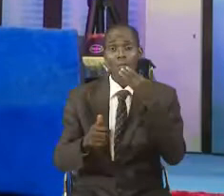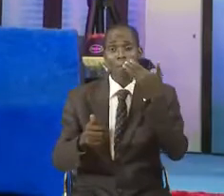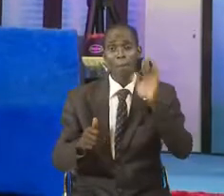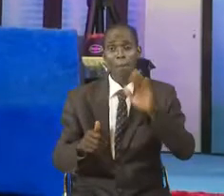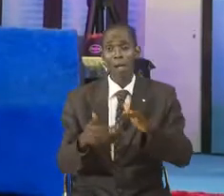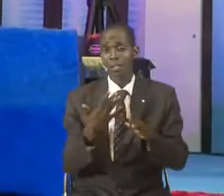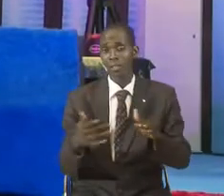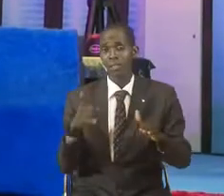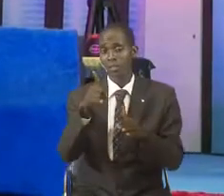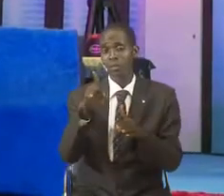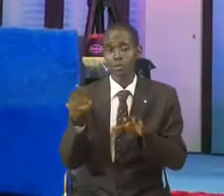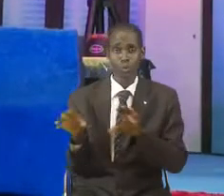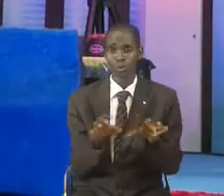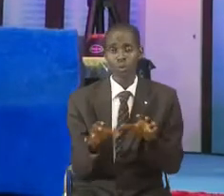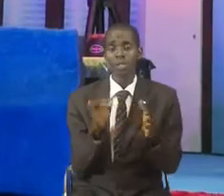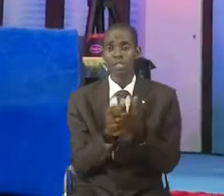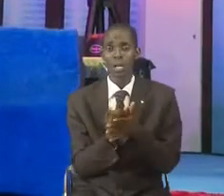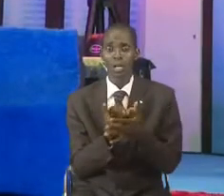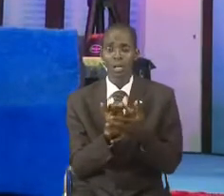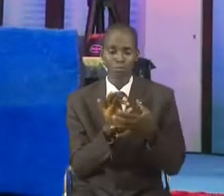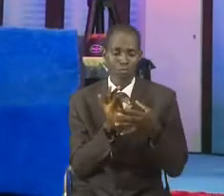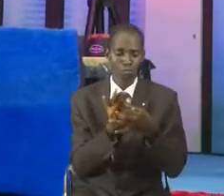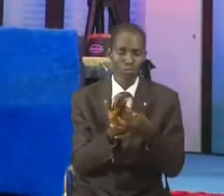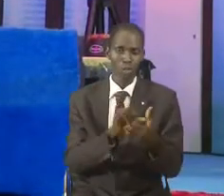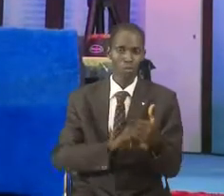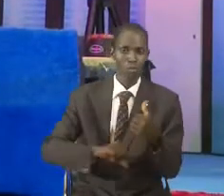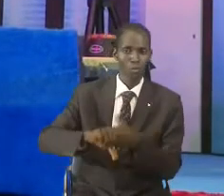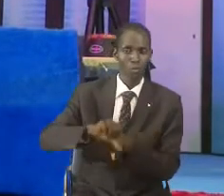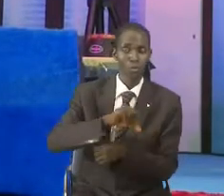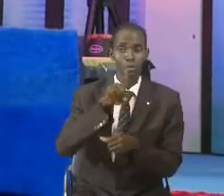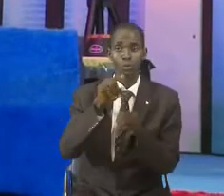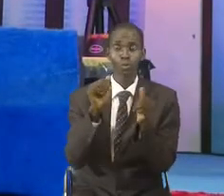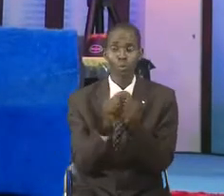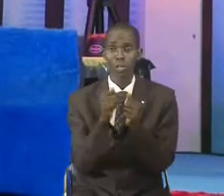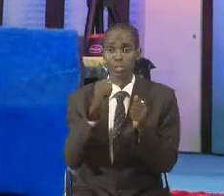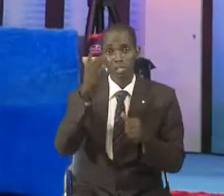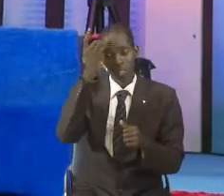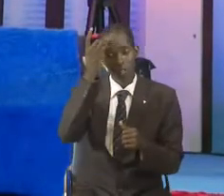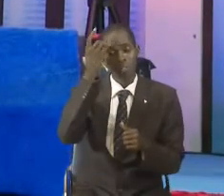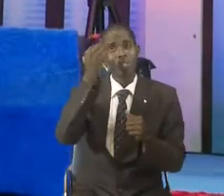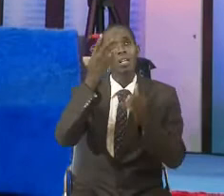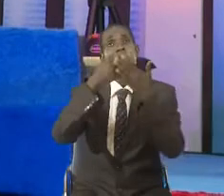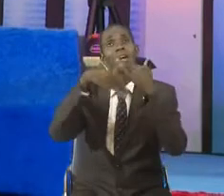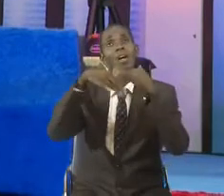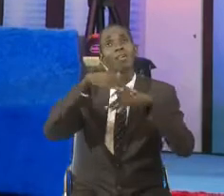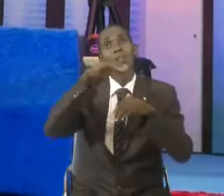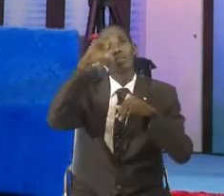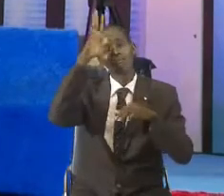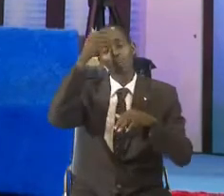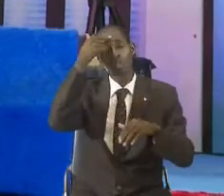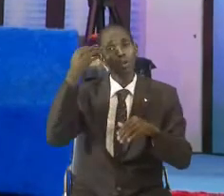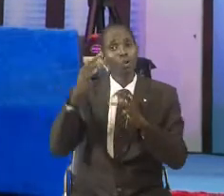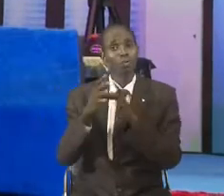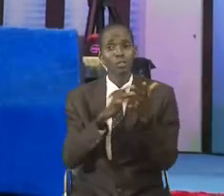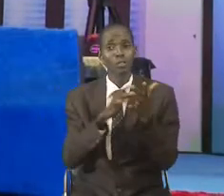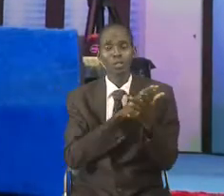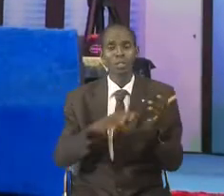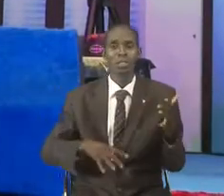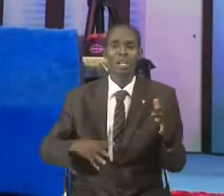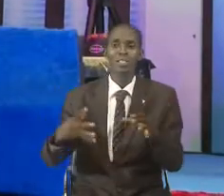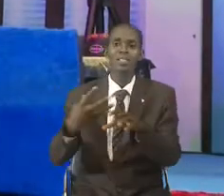cross. Every bad thing you did that associated you with the devil, the heavenly